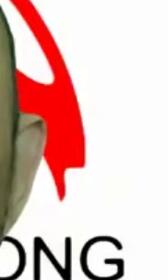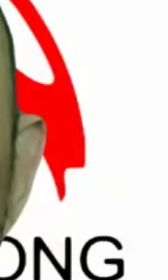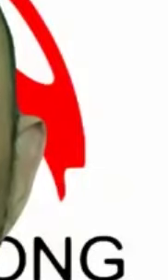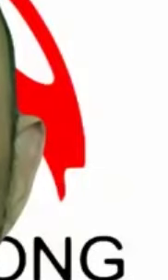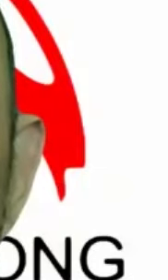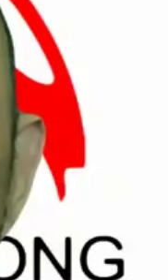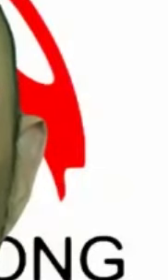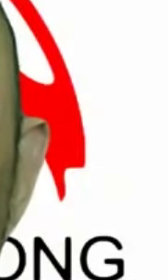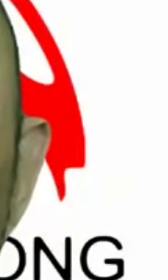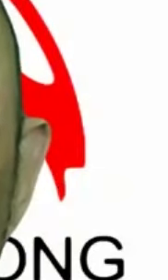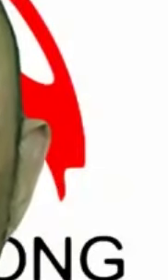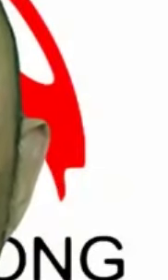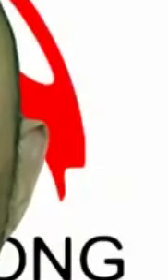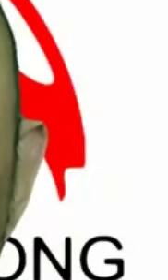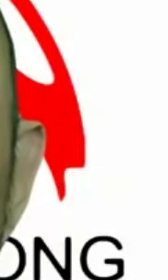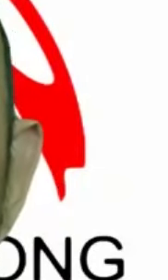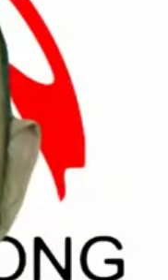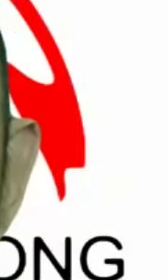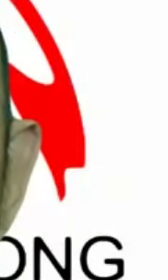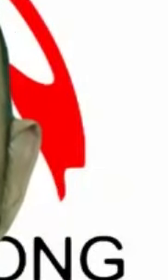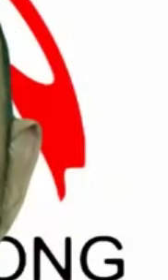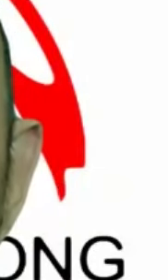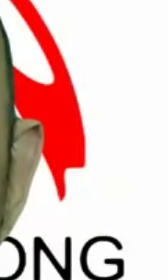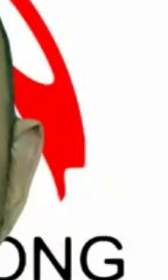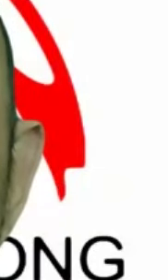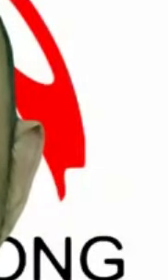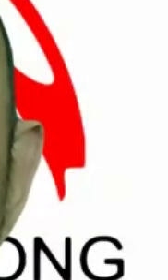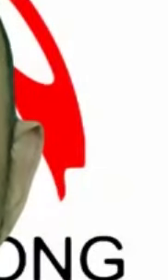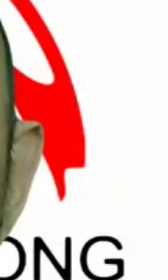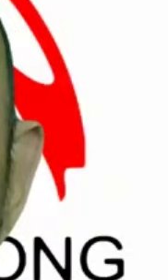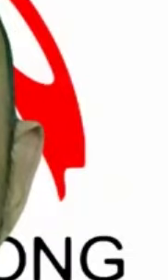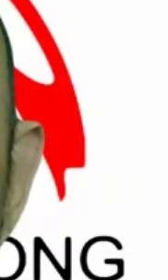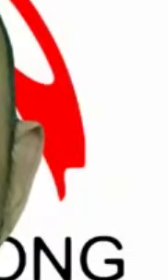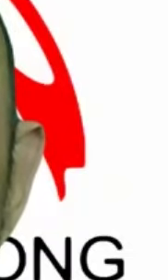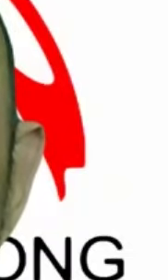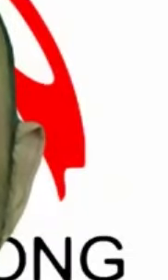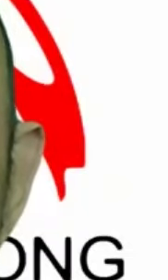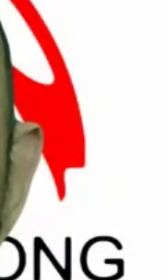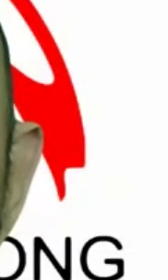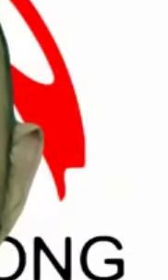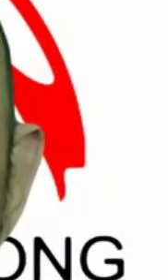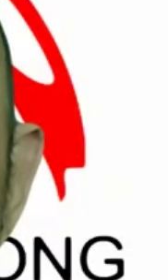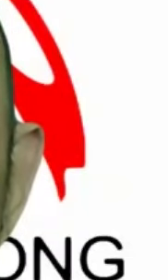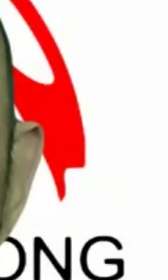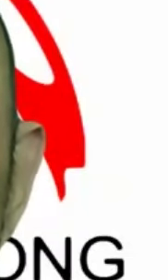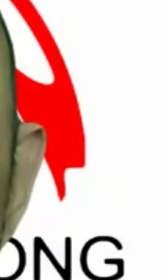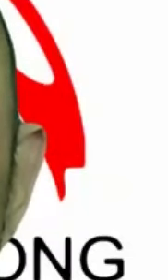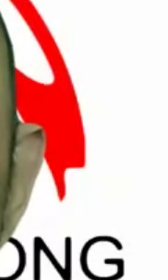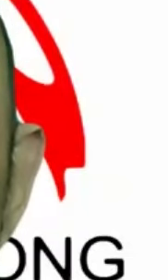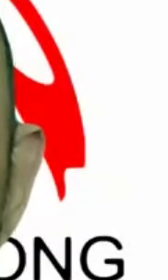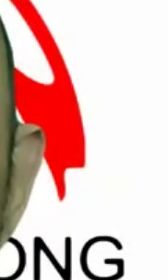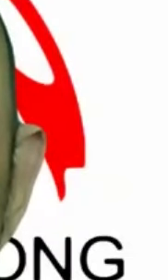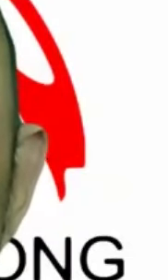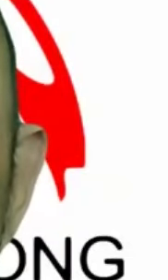scorecard for Resilient Cities campaign. And let me tell you that it's a huge step